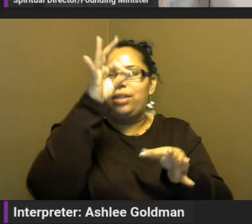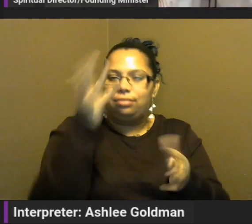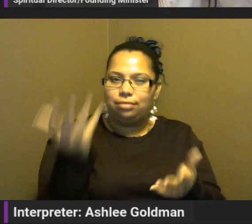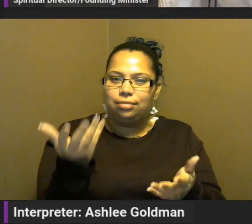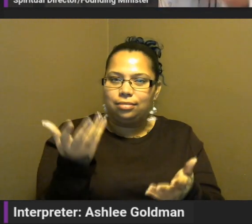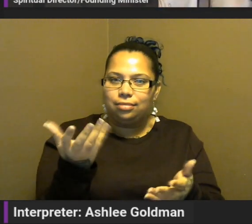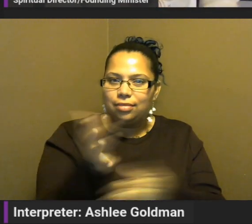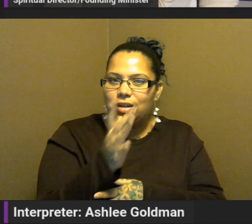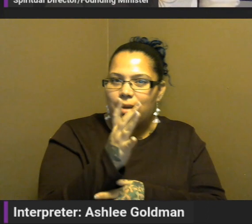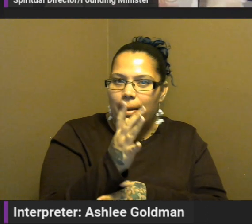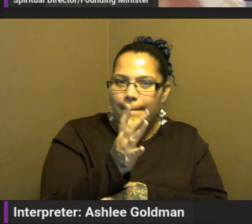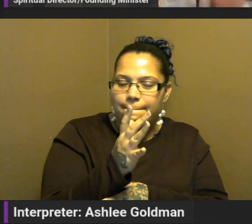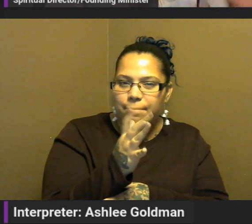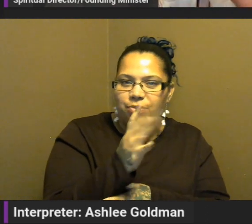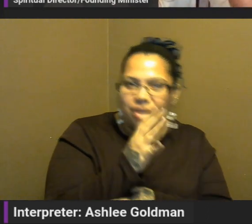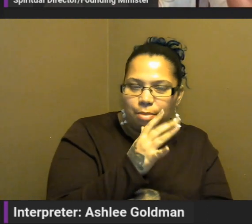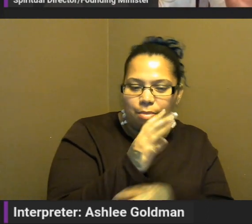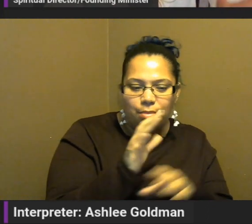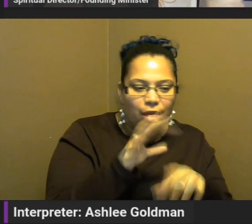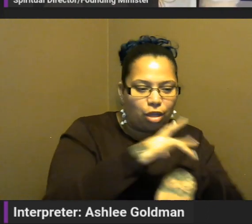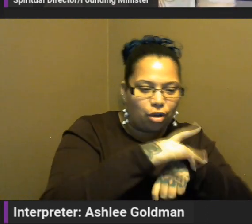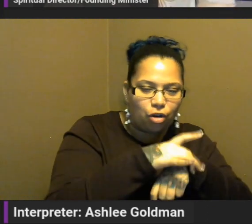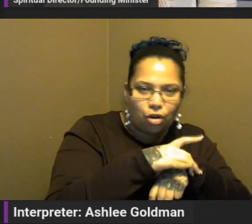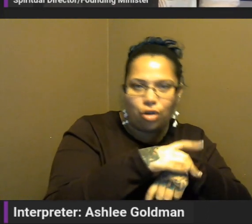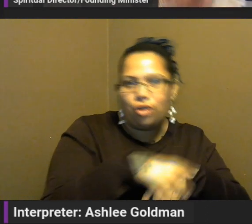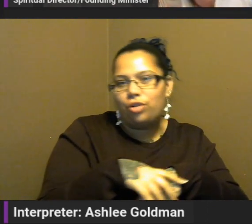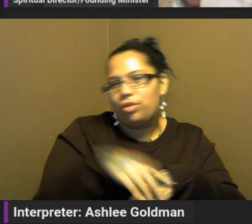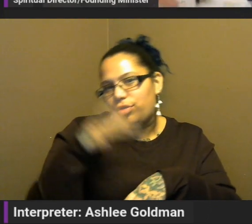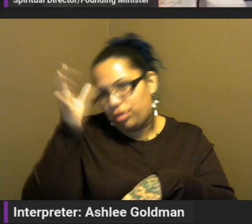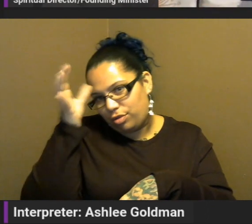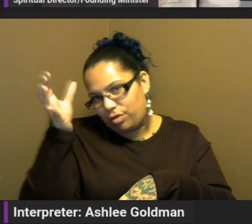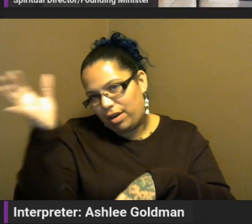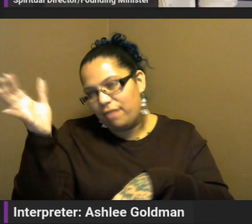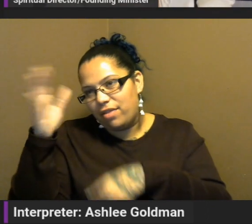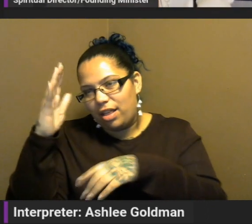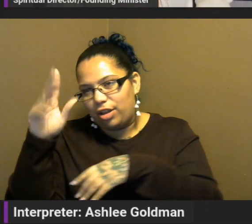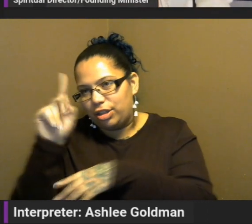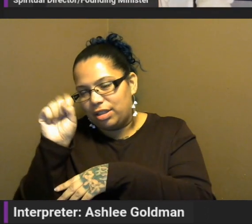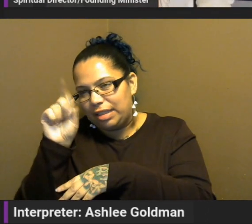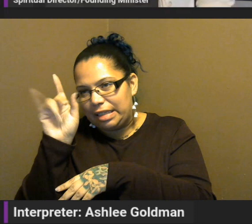Mother Earth, Grandfather Sky, however we want to express it, but know that there are others.